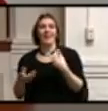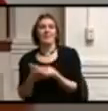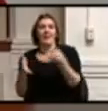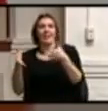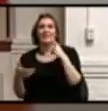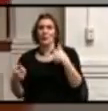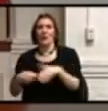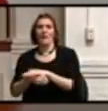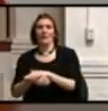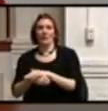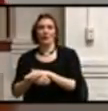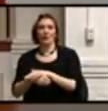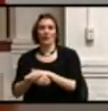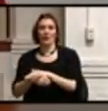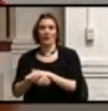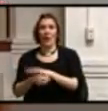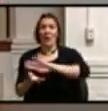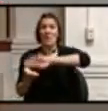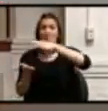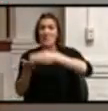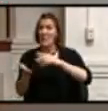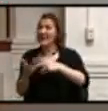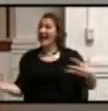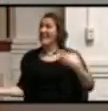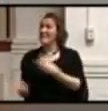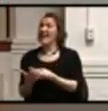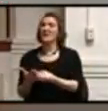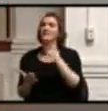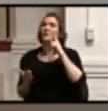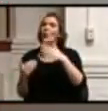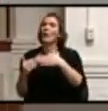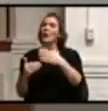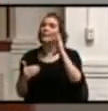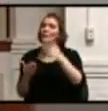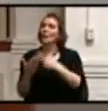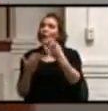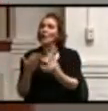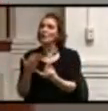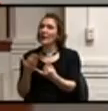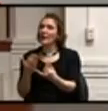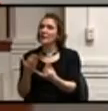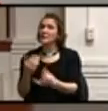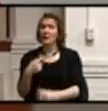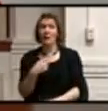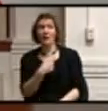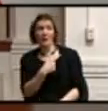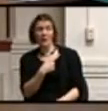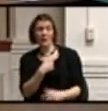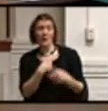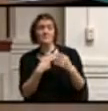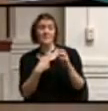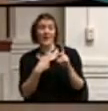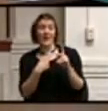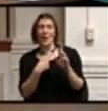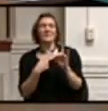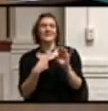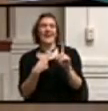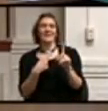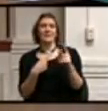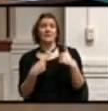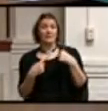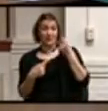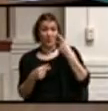large as it is, because it's there to fund those projects in the future. And it would probably be fair to say that we borrowed a lot of